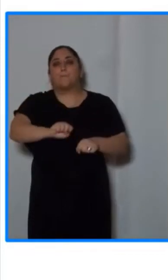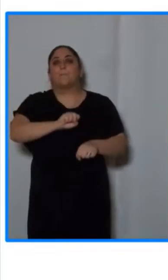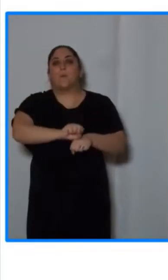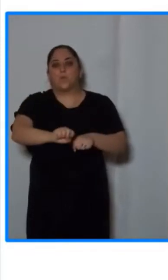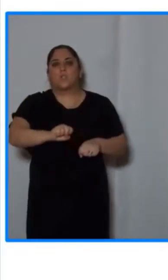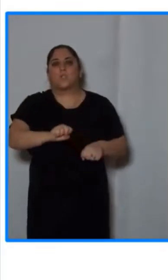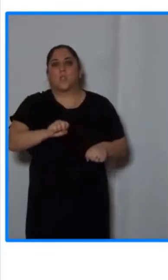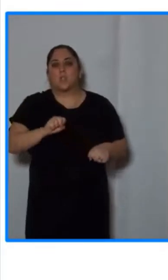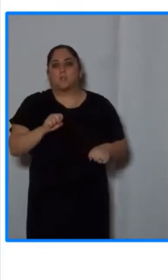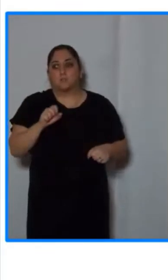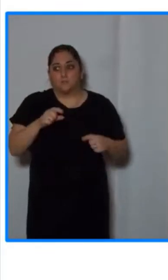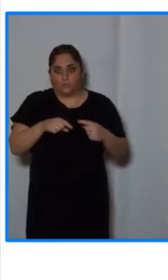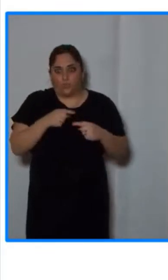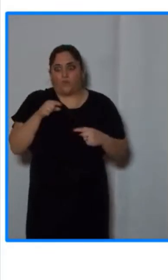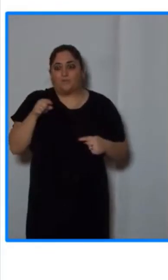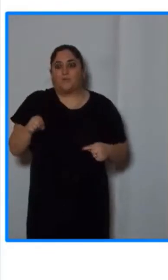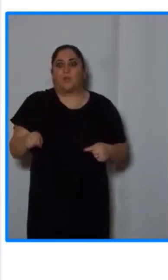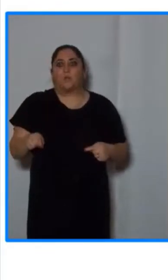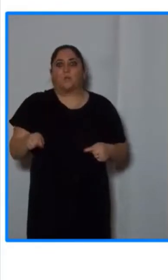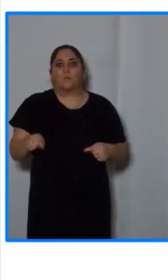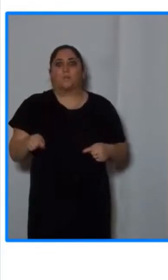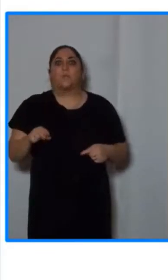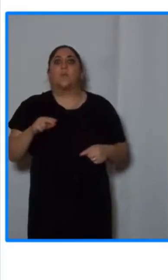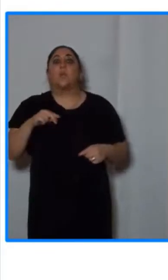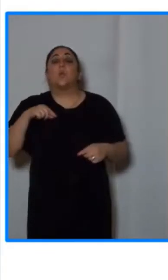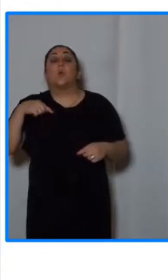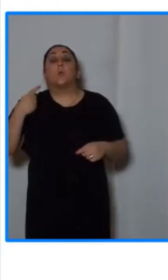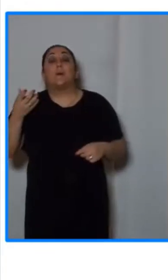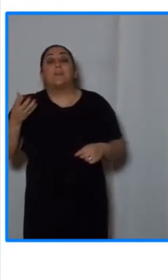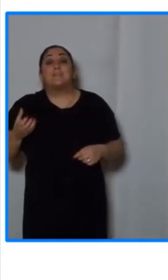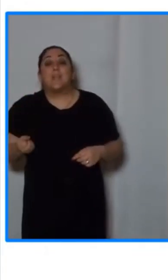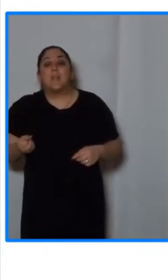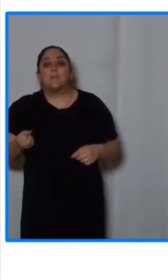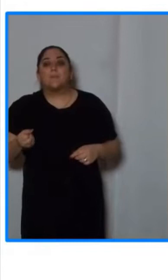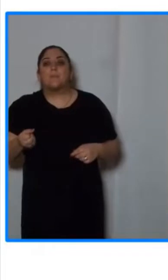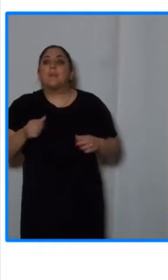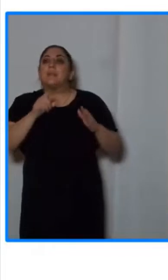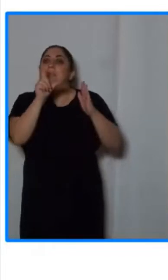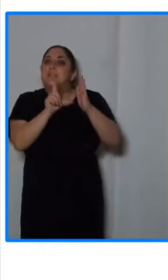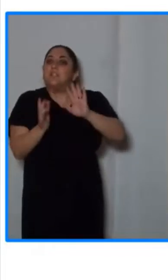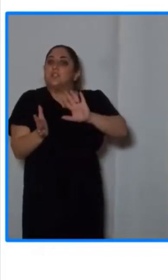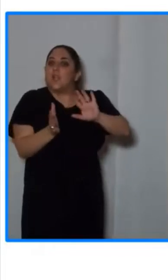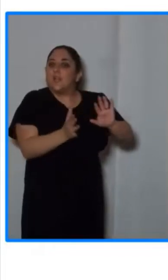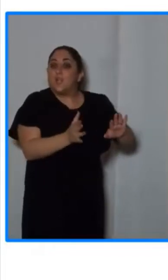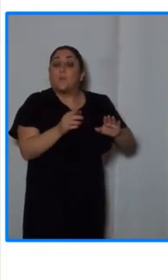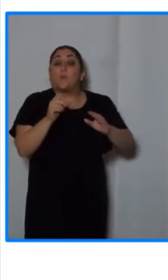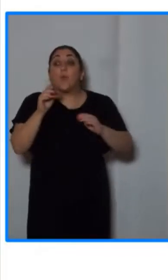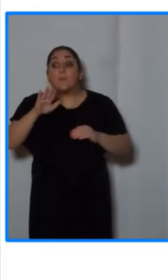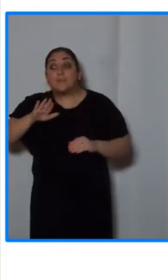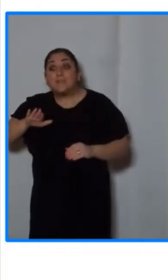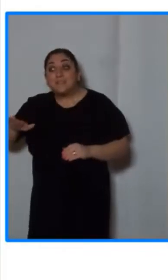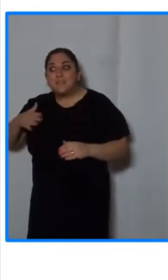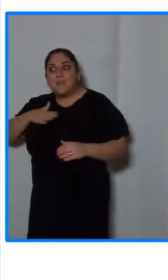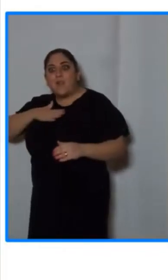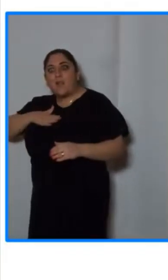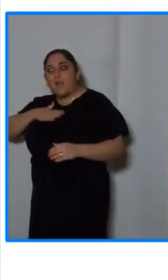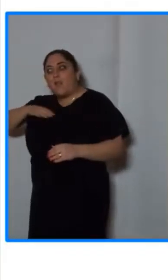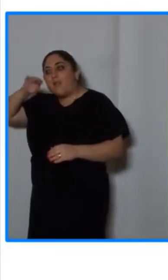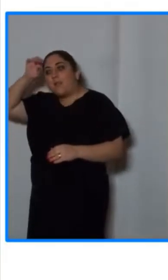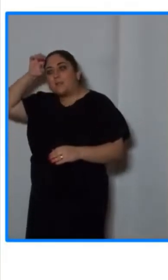301-549, I think it's called. And then there is the intangible, real people and the real people's real